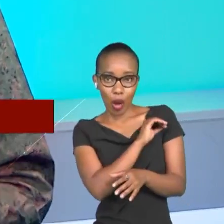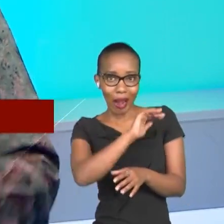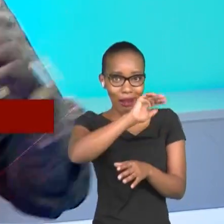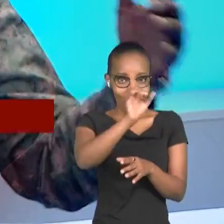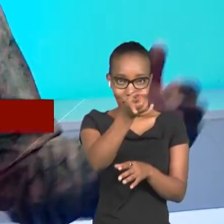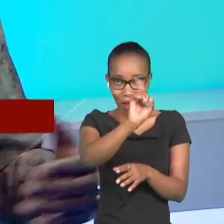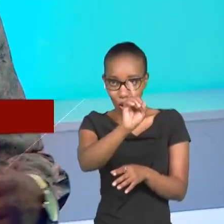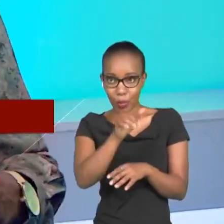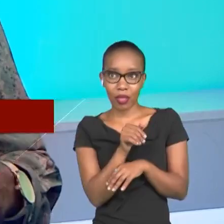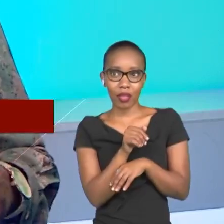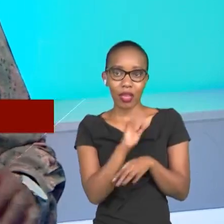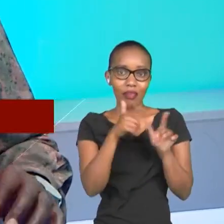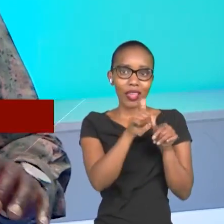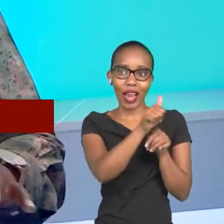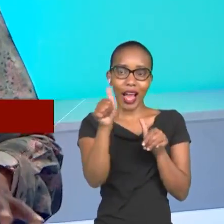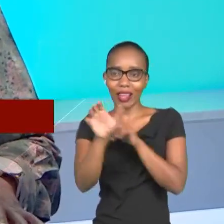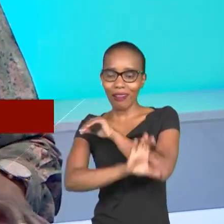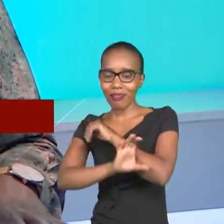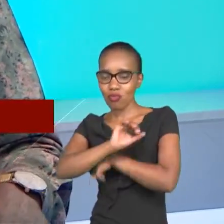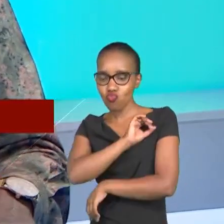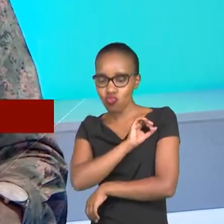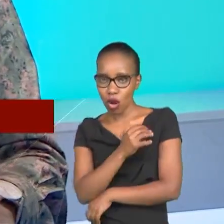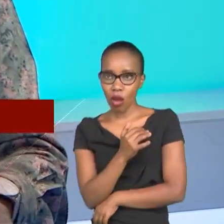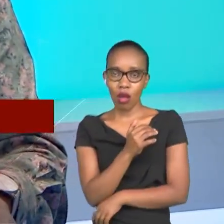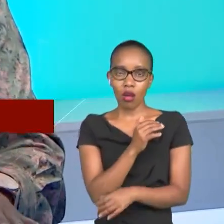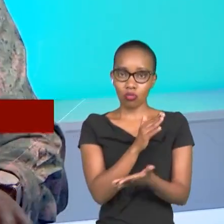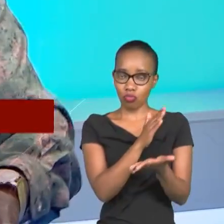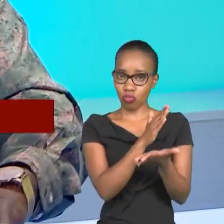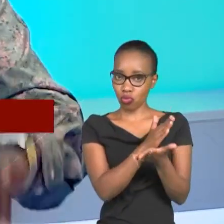them, and the rest belong to this particular country. And